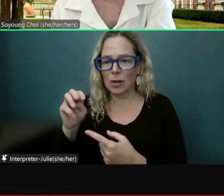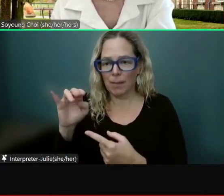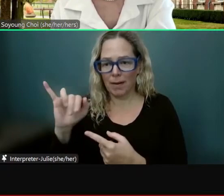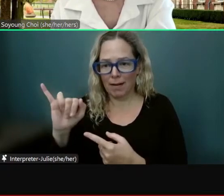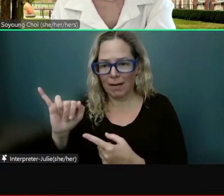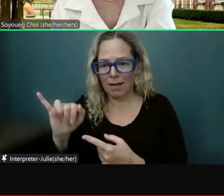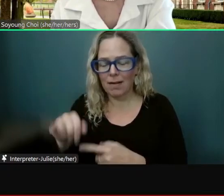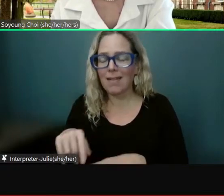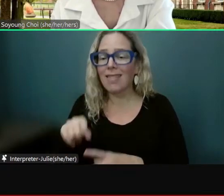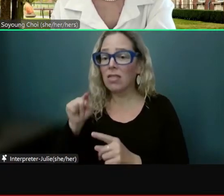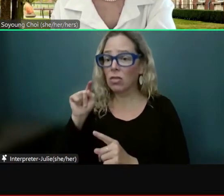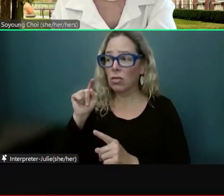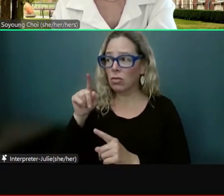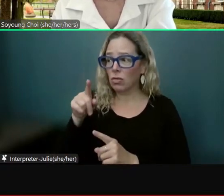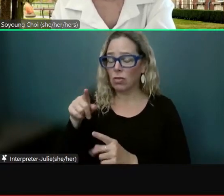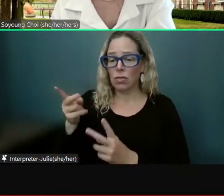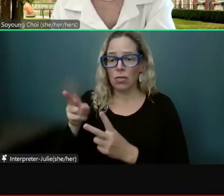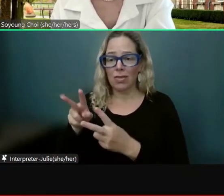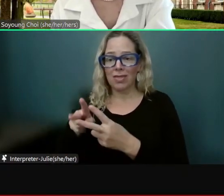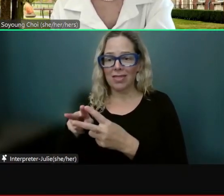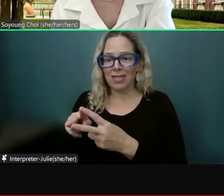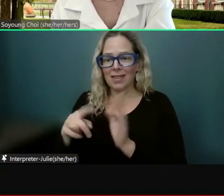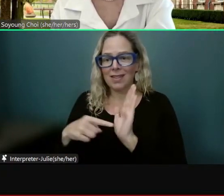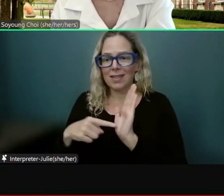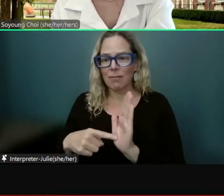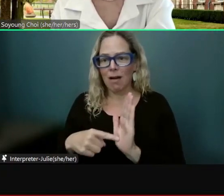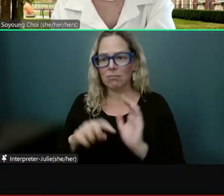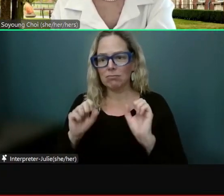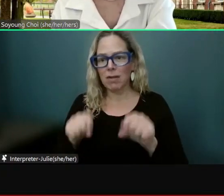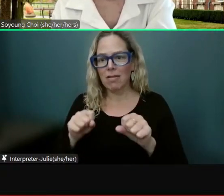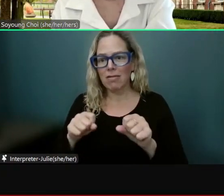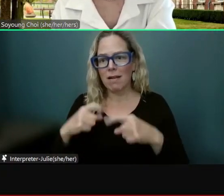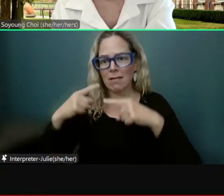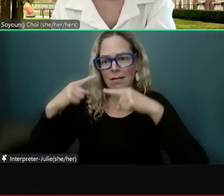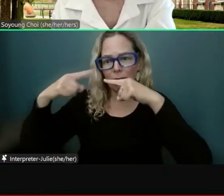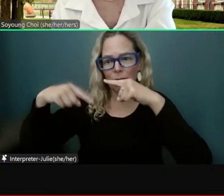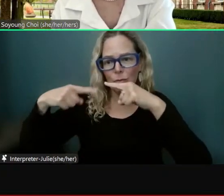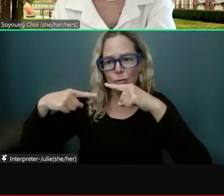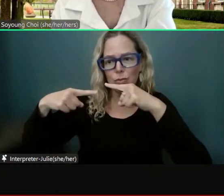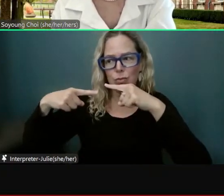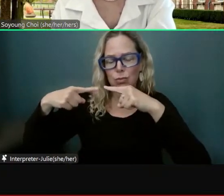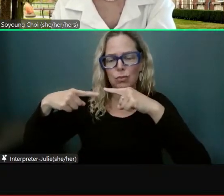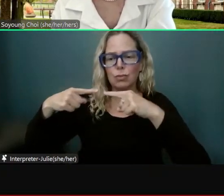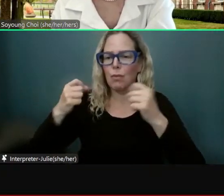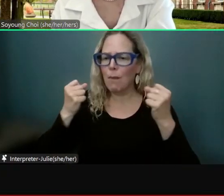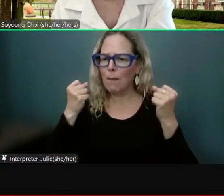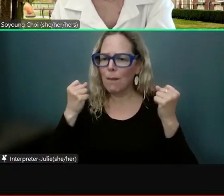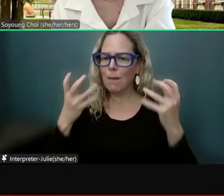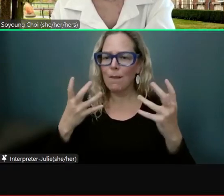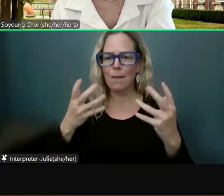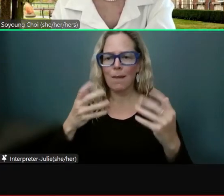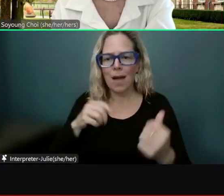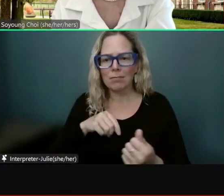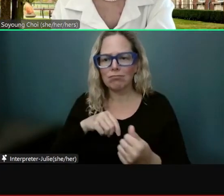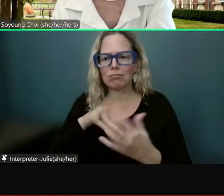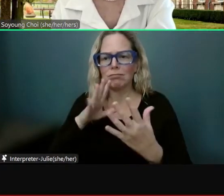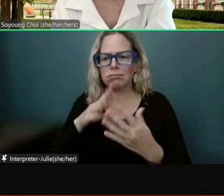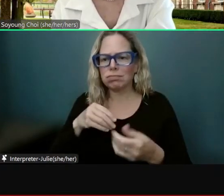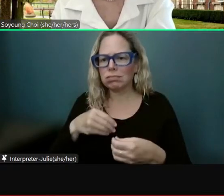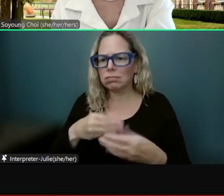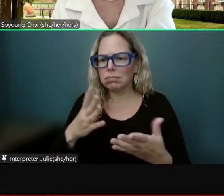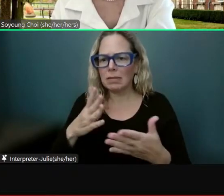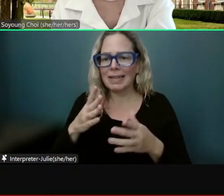remarkable ability to process and generate information across multiple formats, including